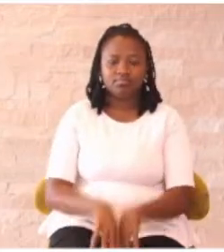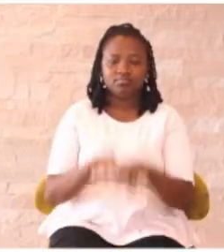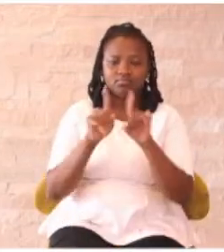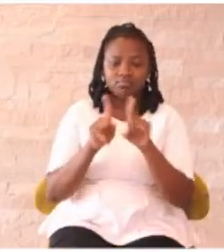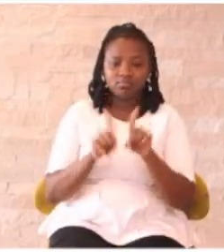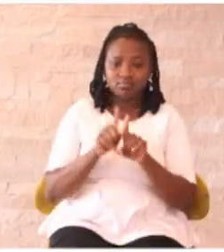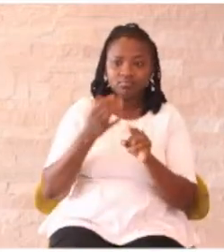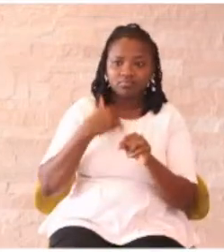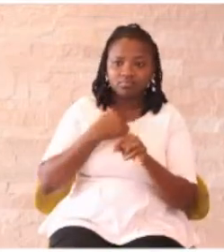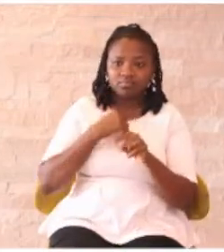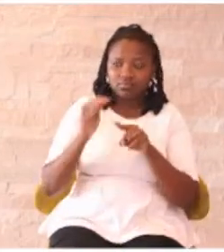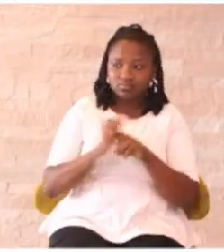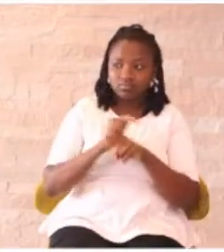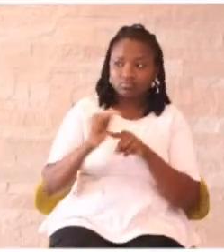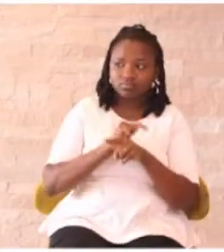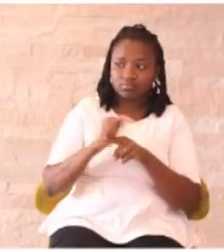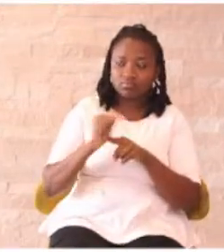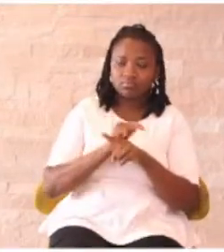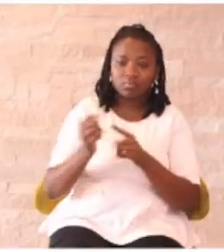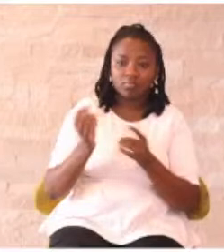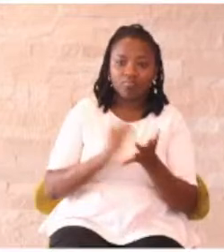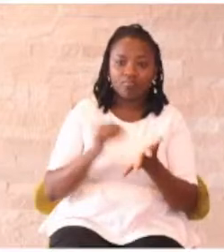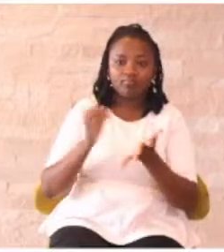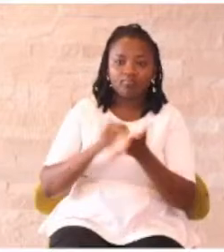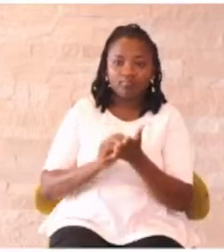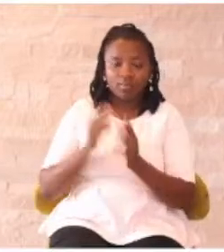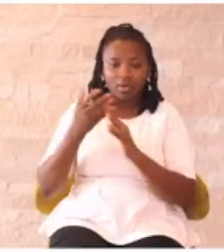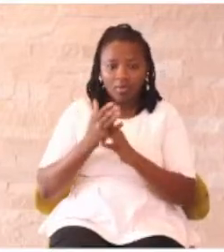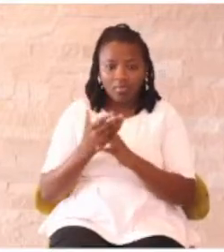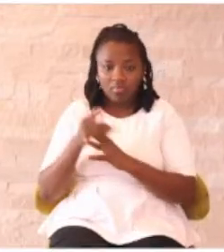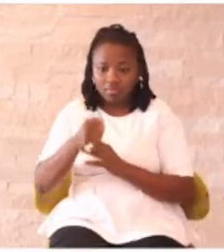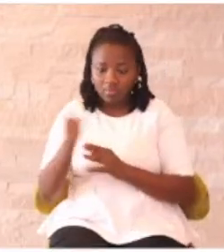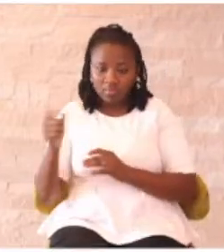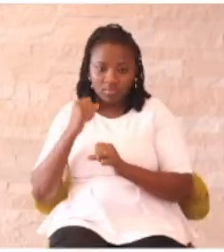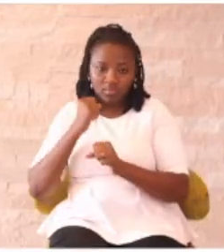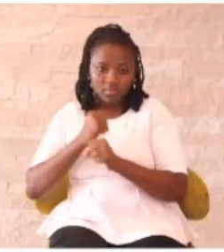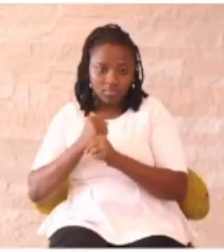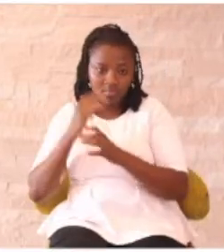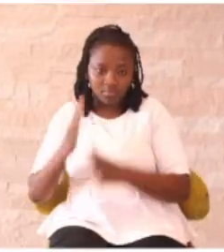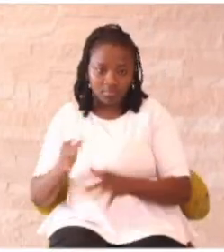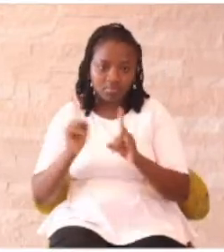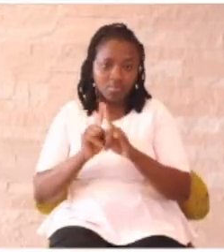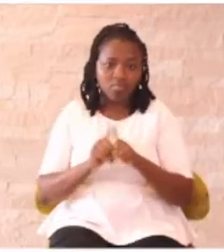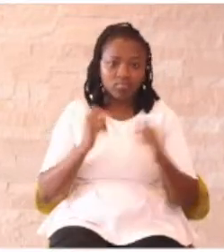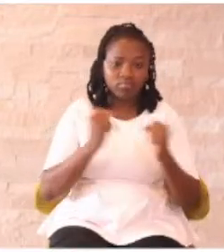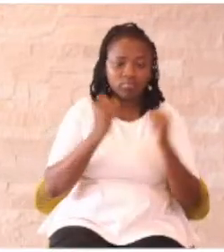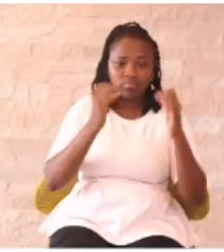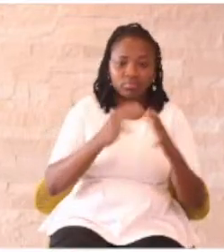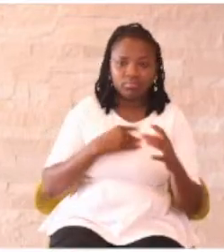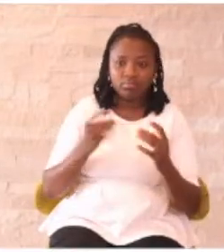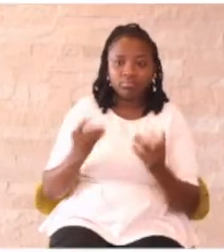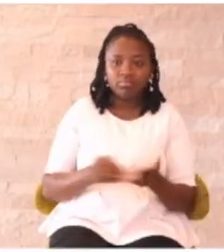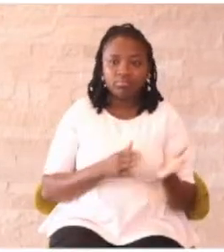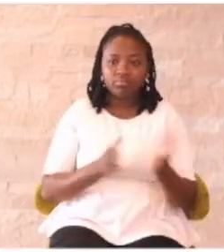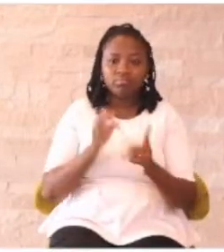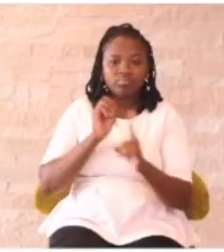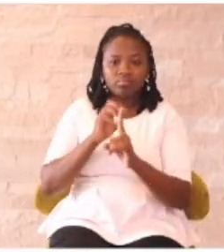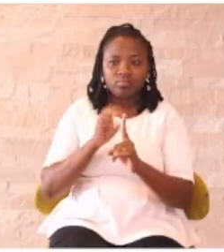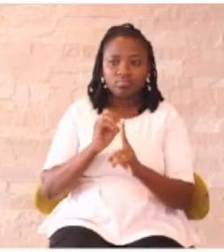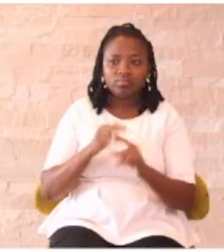held between the facilitators and male champions has provided a greater opportunity for exchanging best